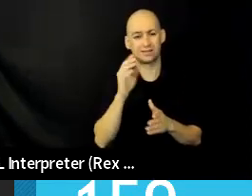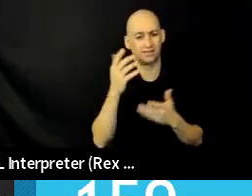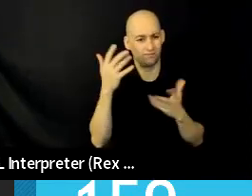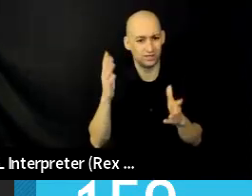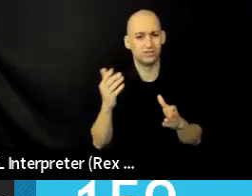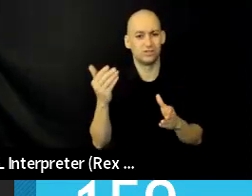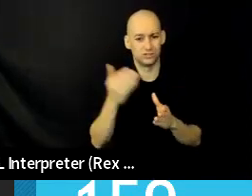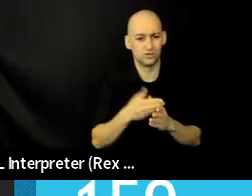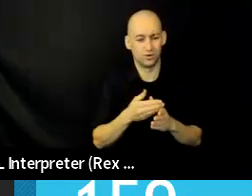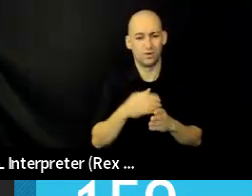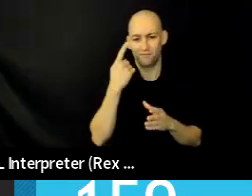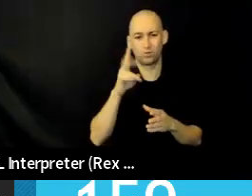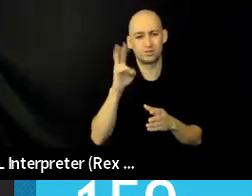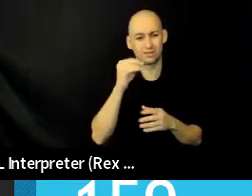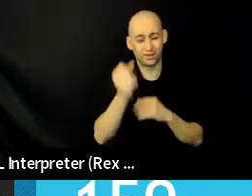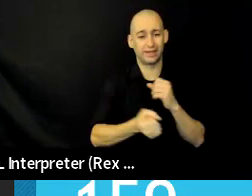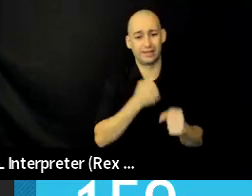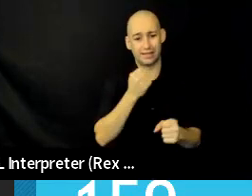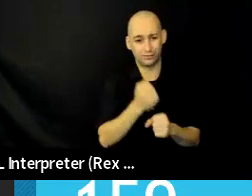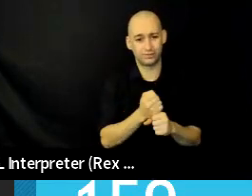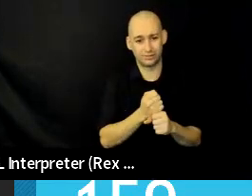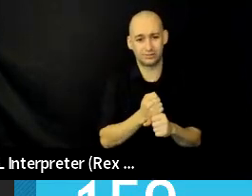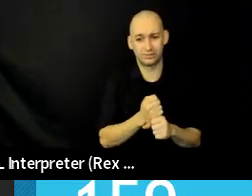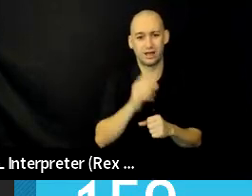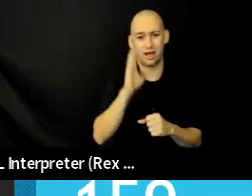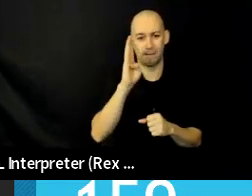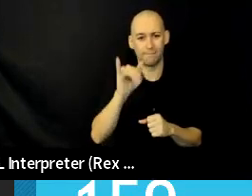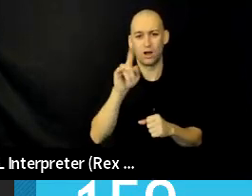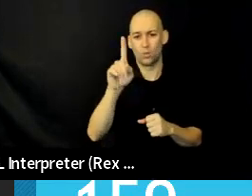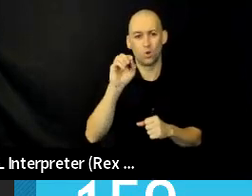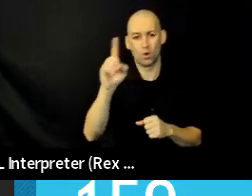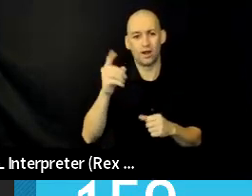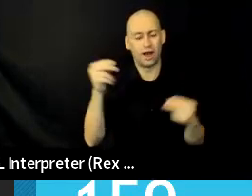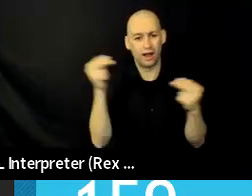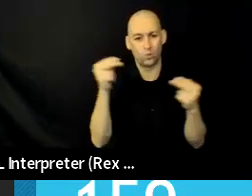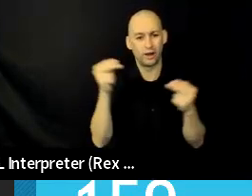been disturbed for 70 years by the 101 freeway.